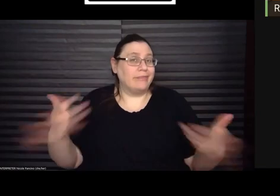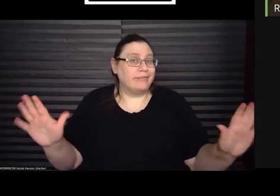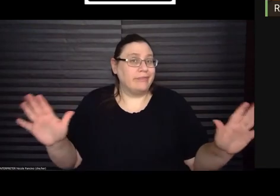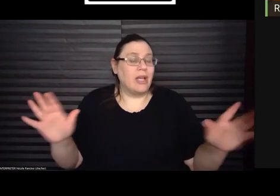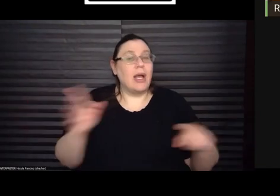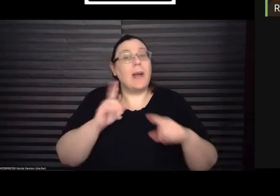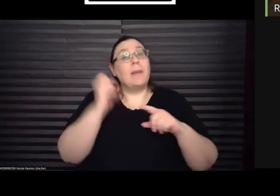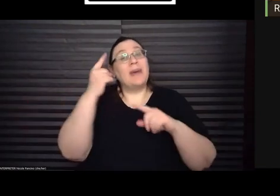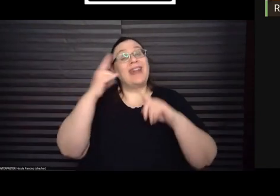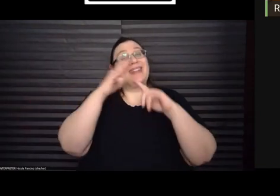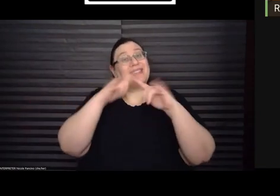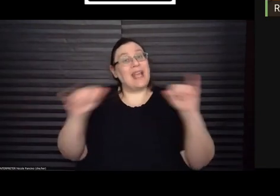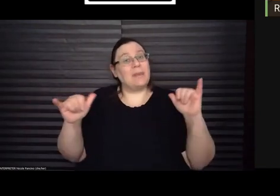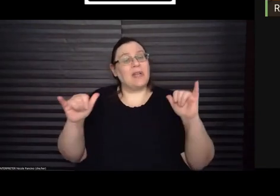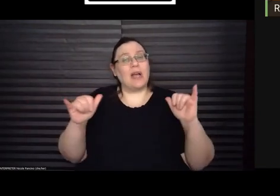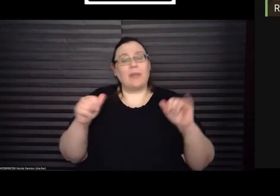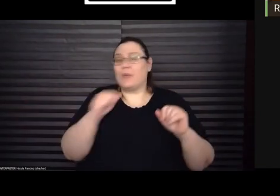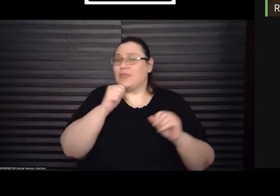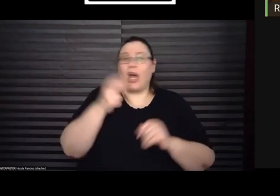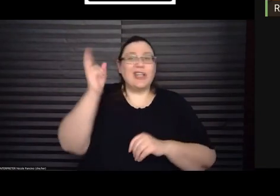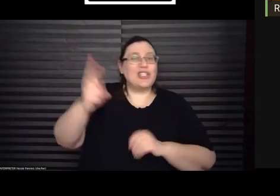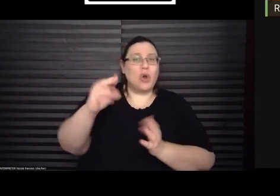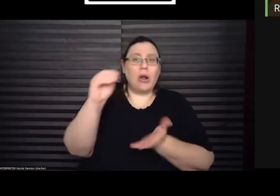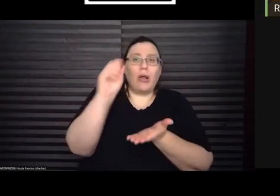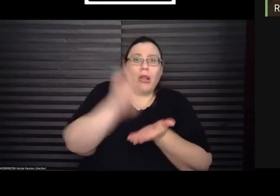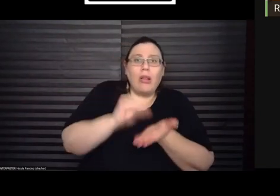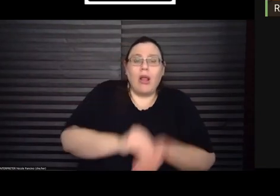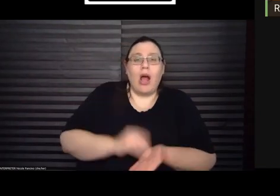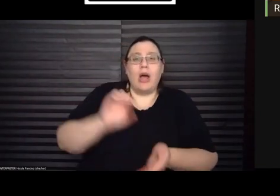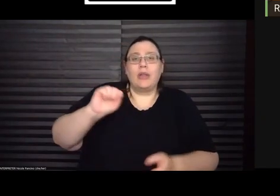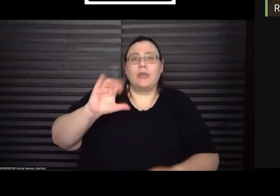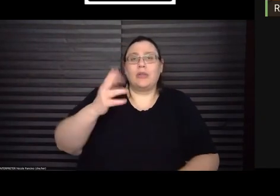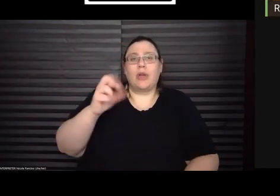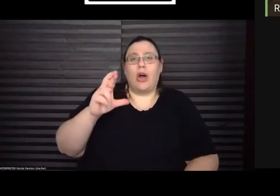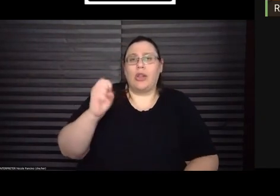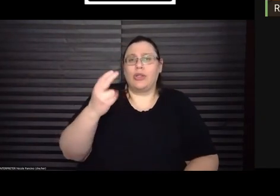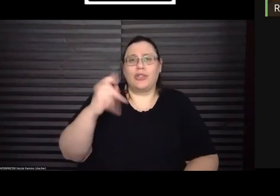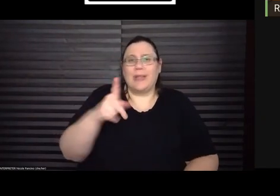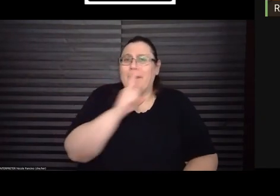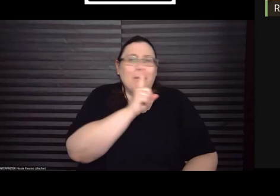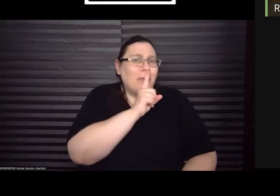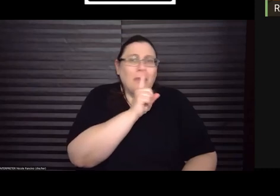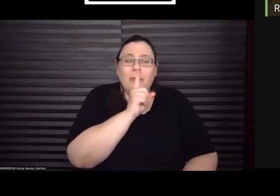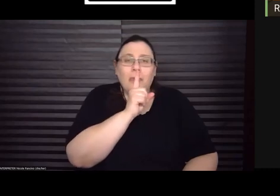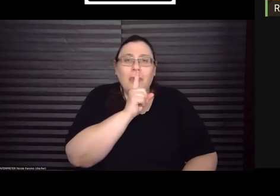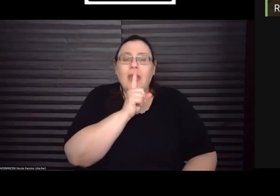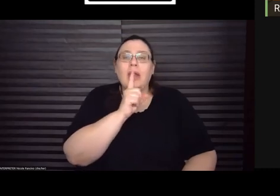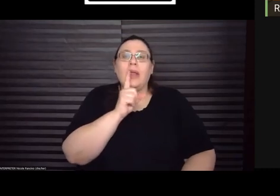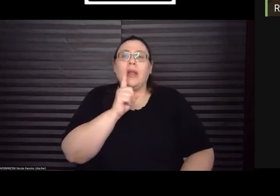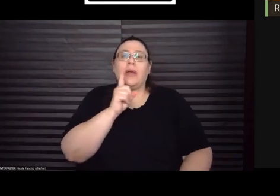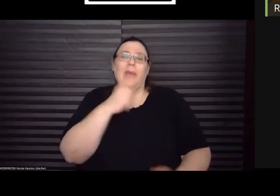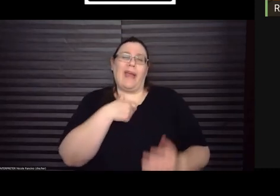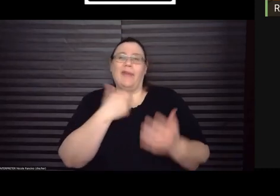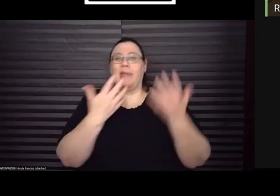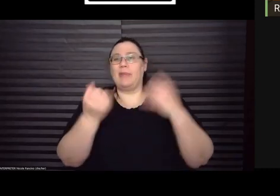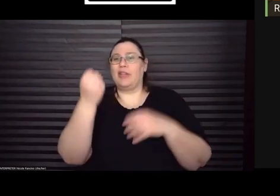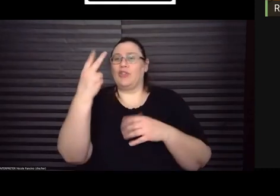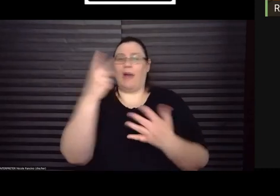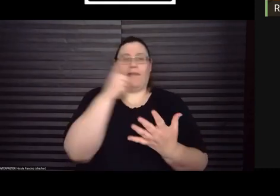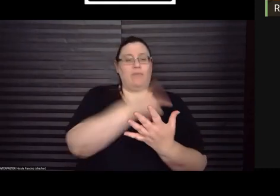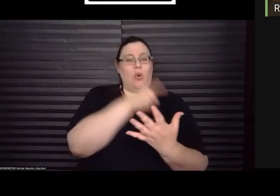same time, it wasn't a work of historical scholarship. It was something that said, okay, we've got like kind of